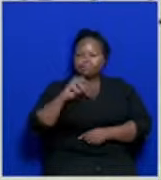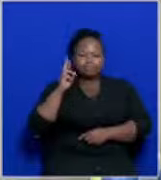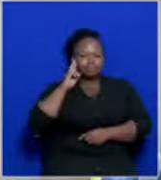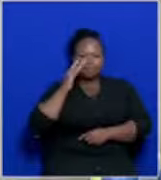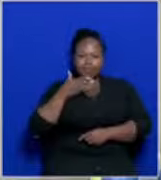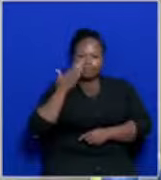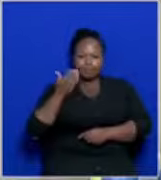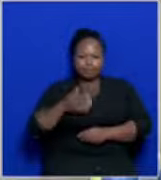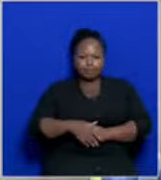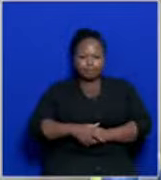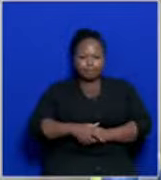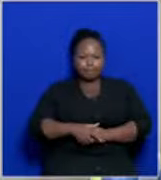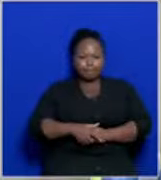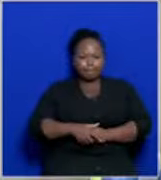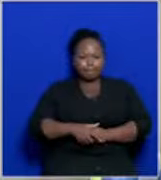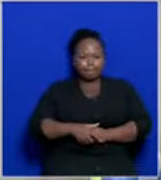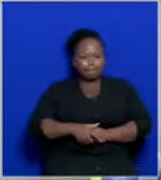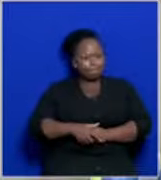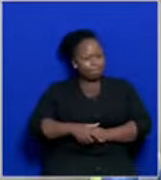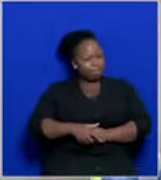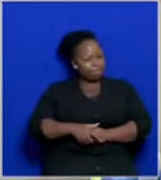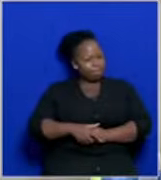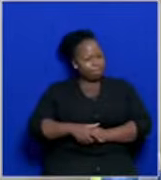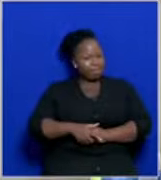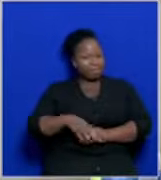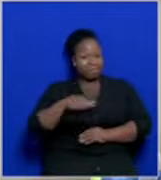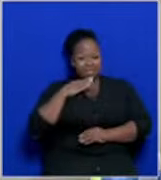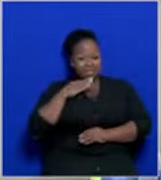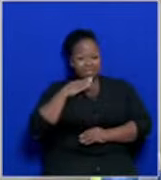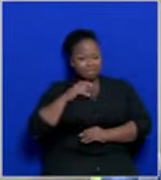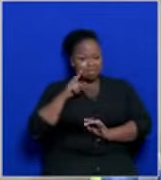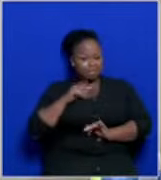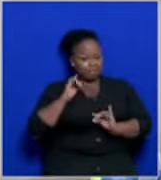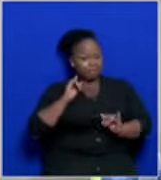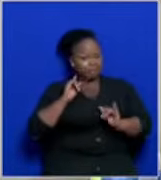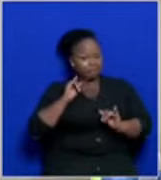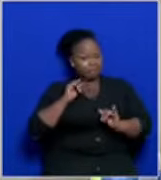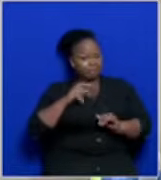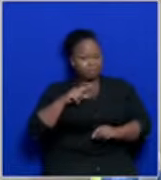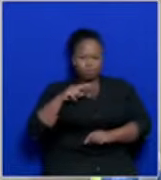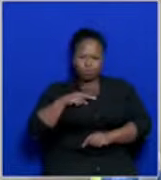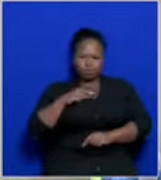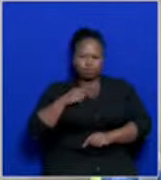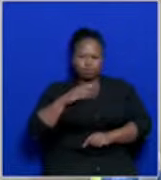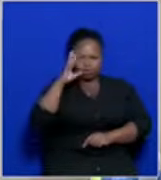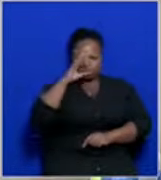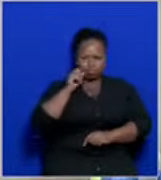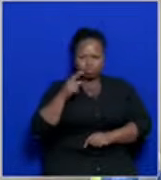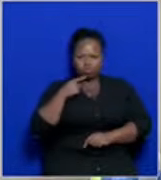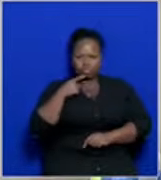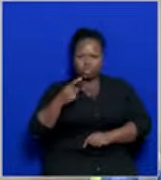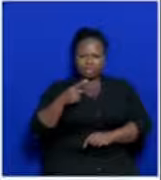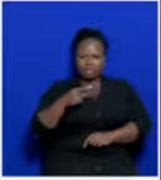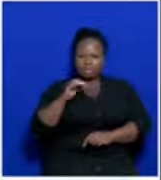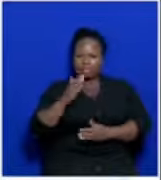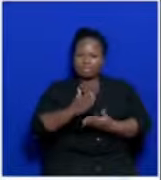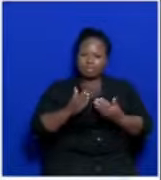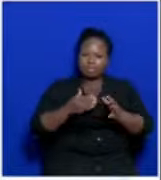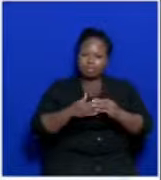a rough message for you to determine them to be, some of the members to be pure